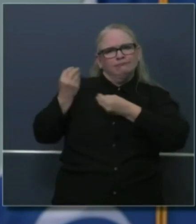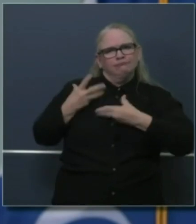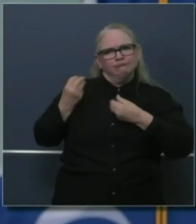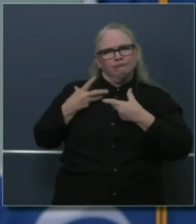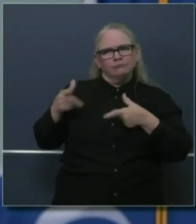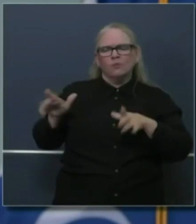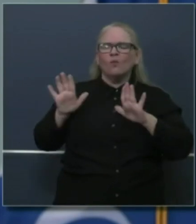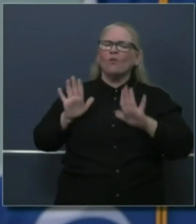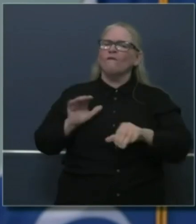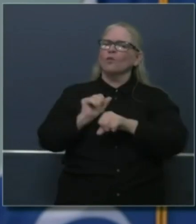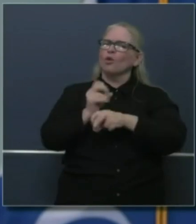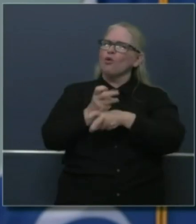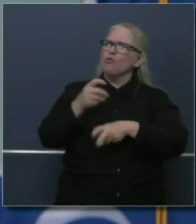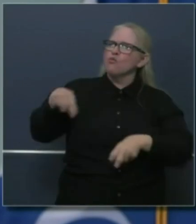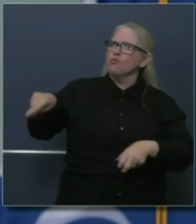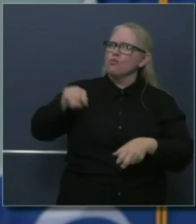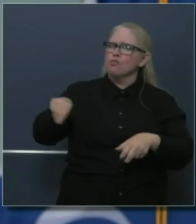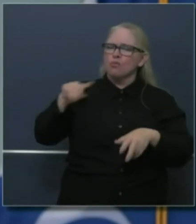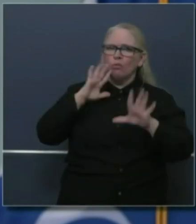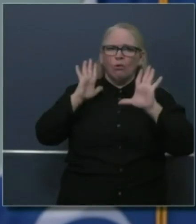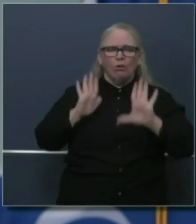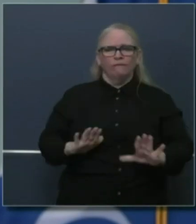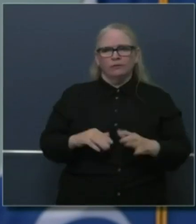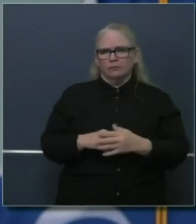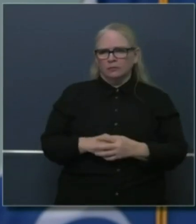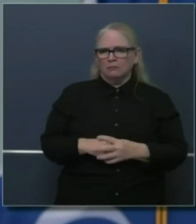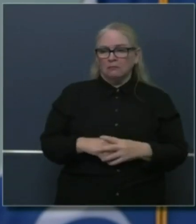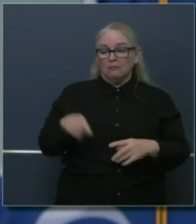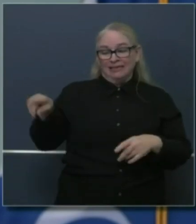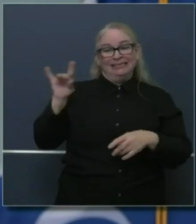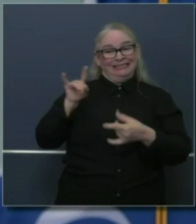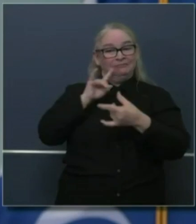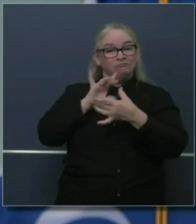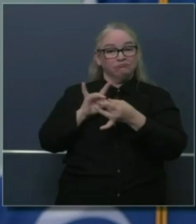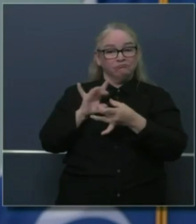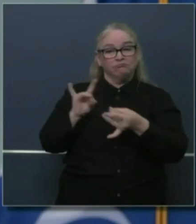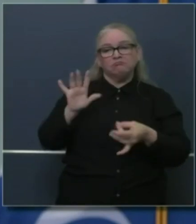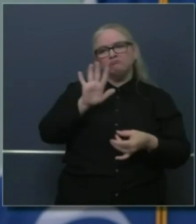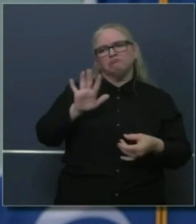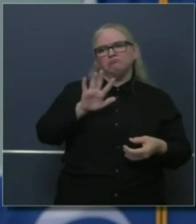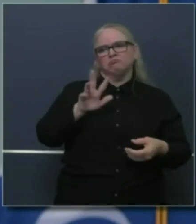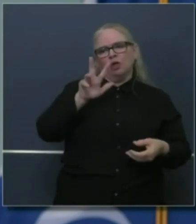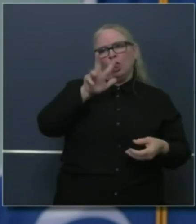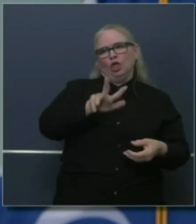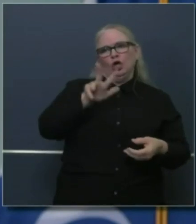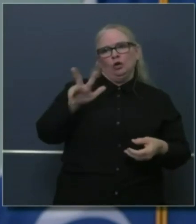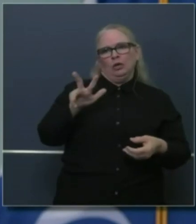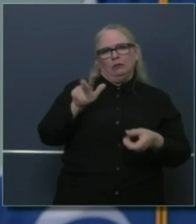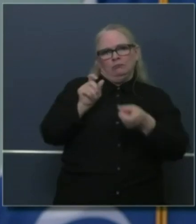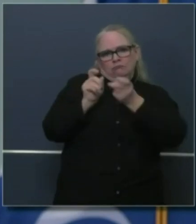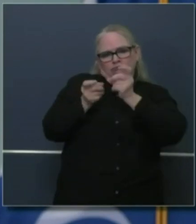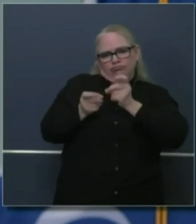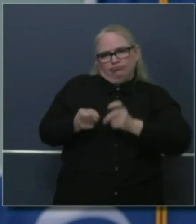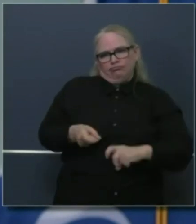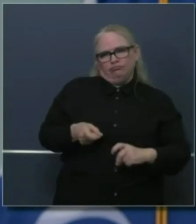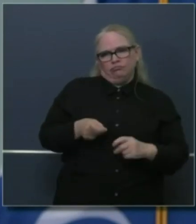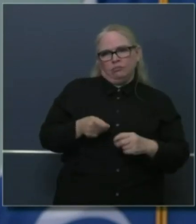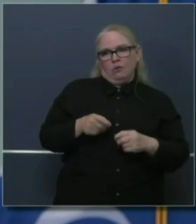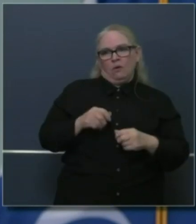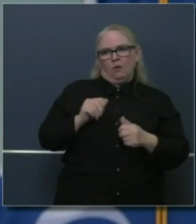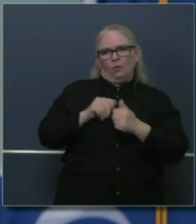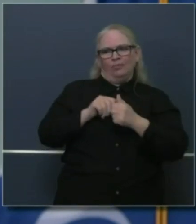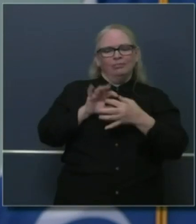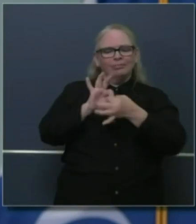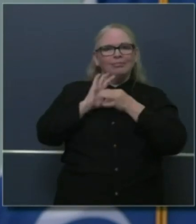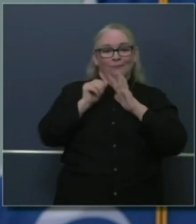been done that allowed for 33 modifications of our own guidance that came directly out of